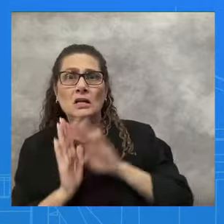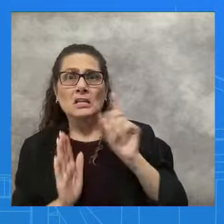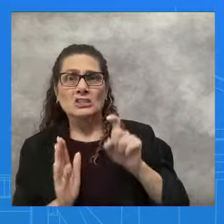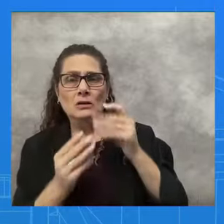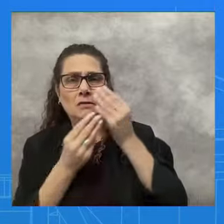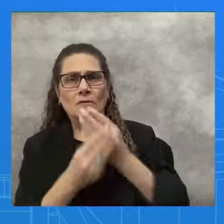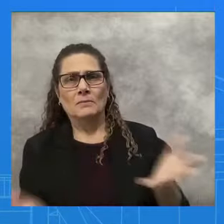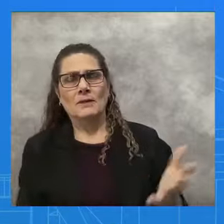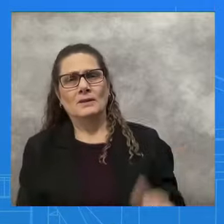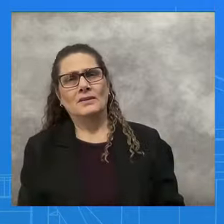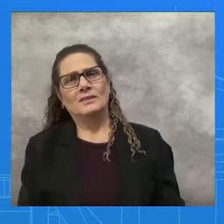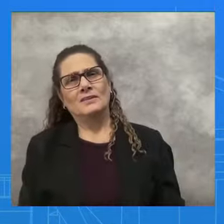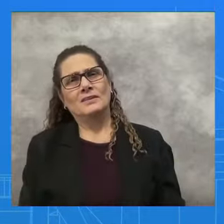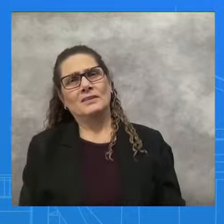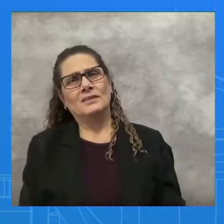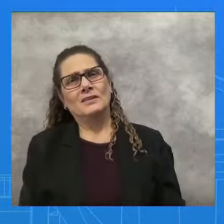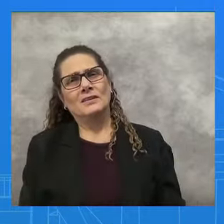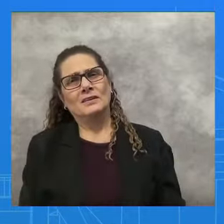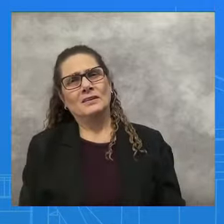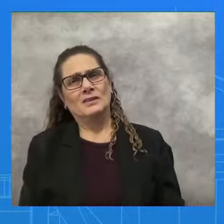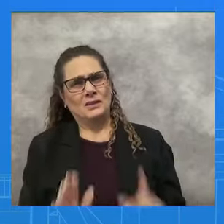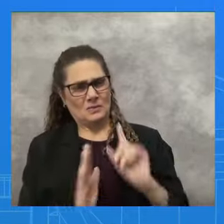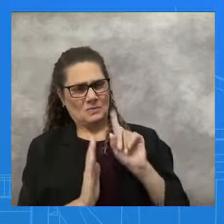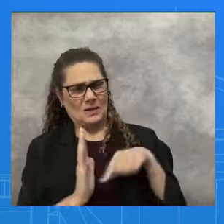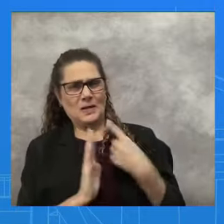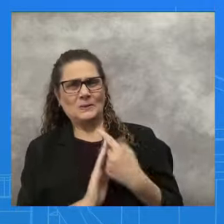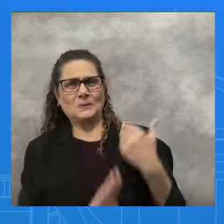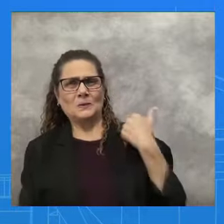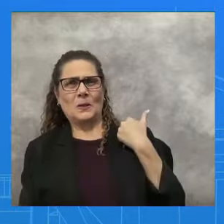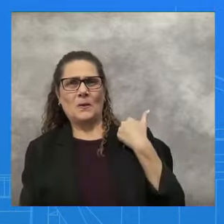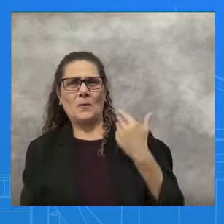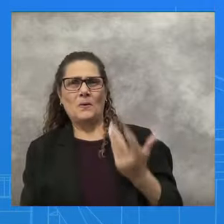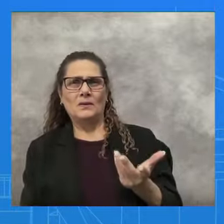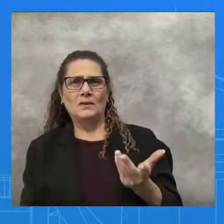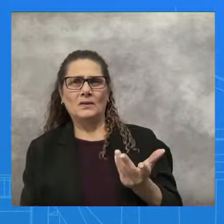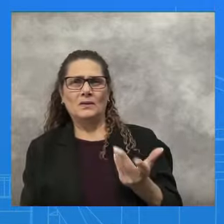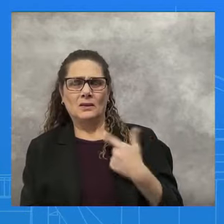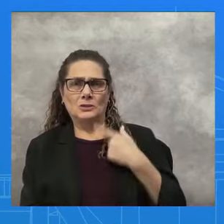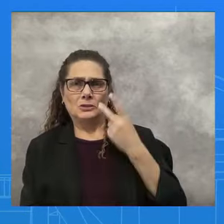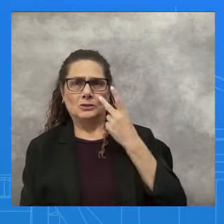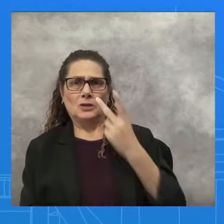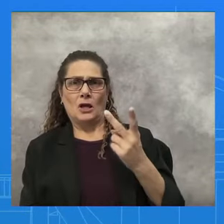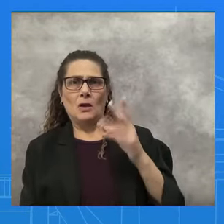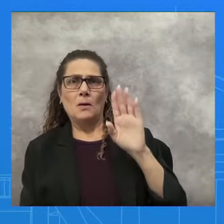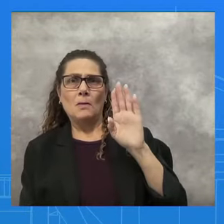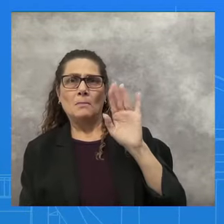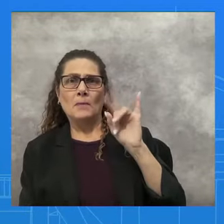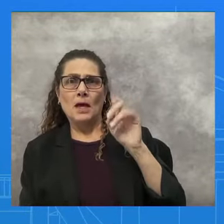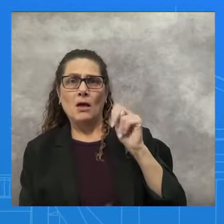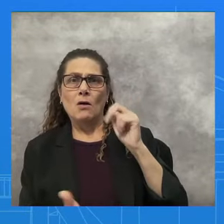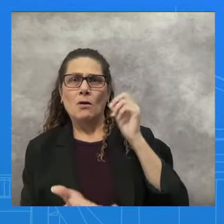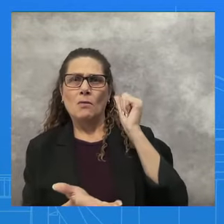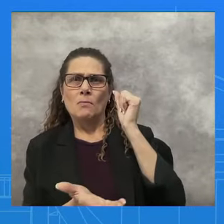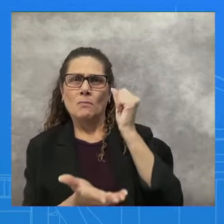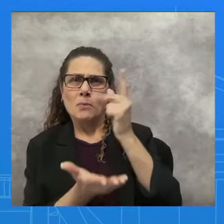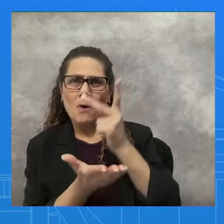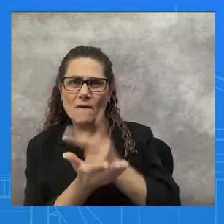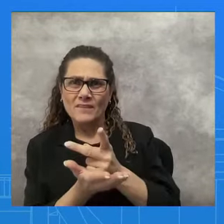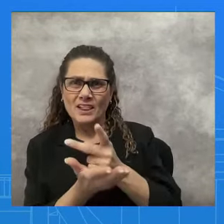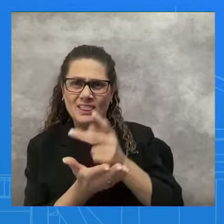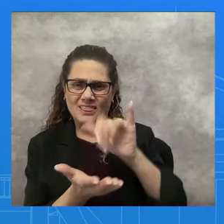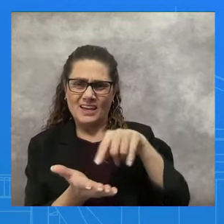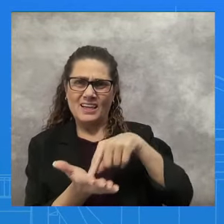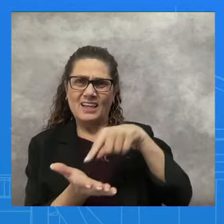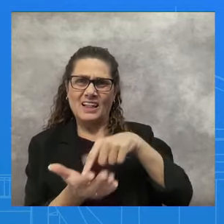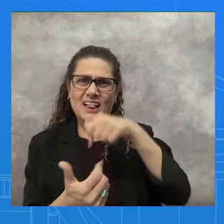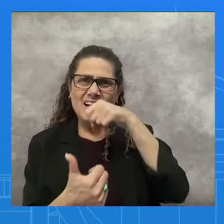ago that the language was pre-approved by the Biden administration. So are you saying that the language that he